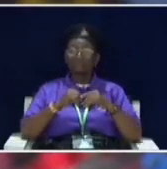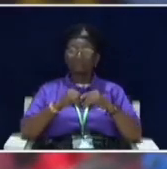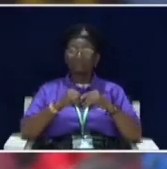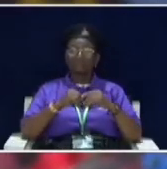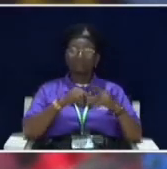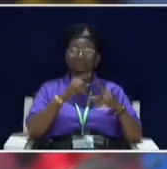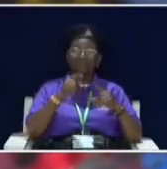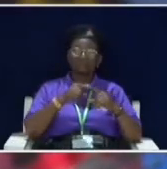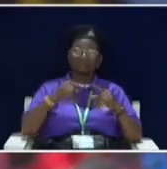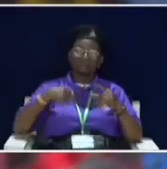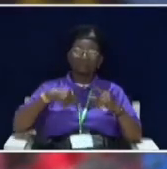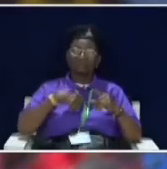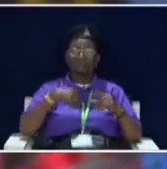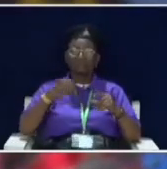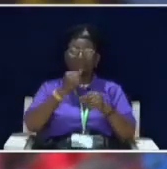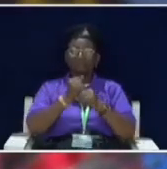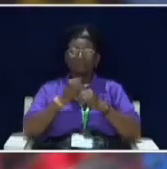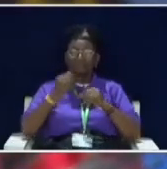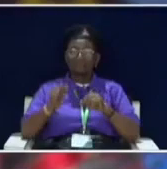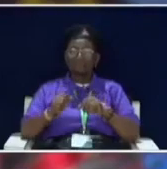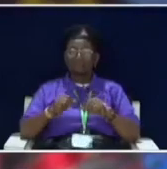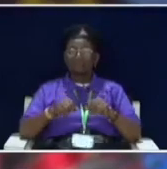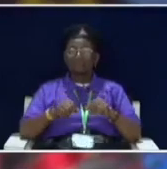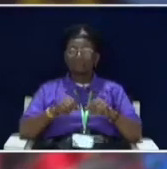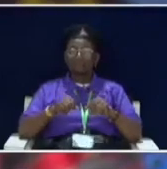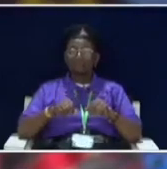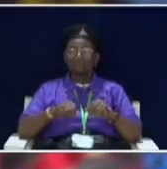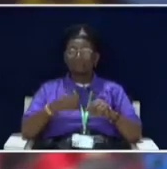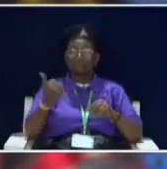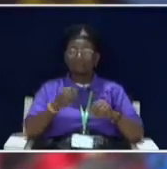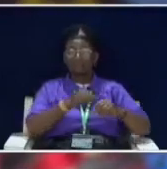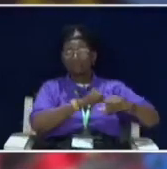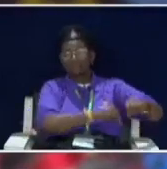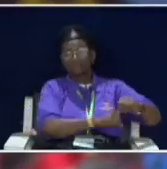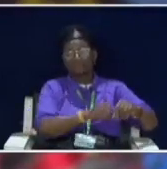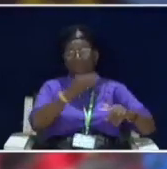When we got to the other side of the bridge, we